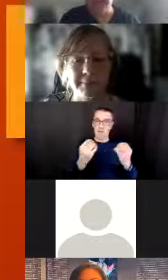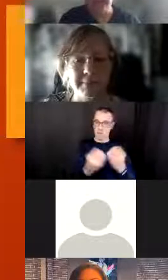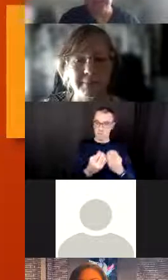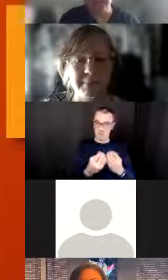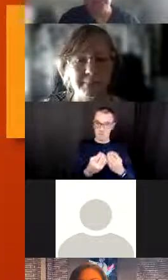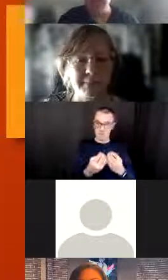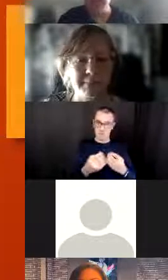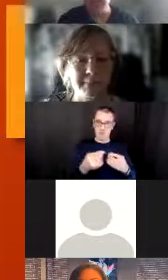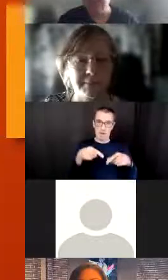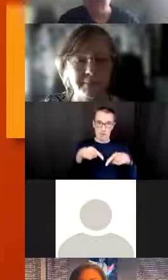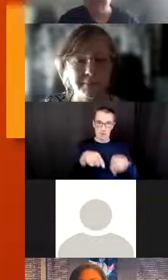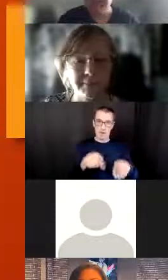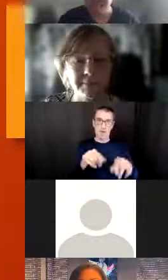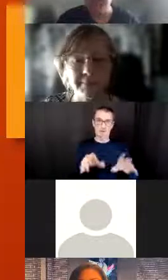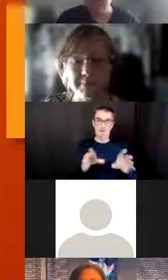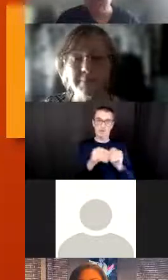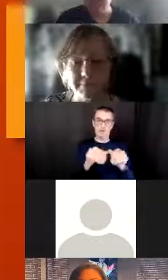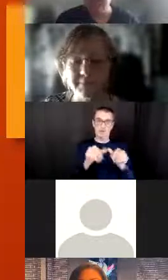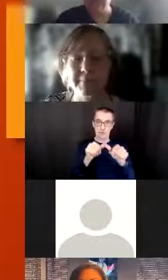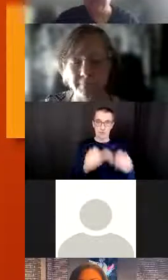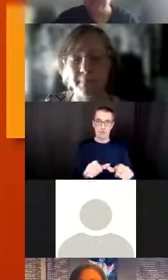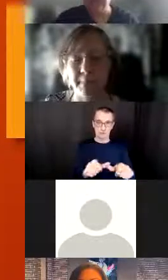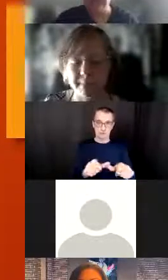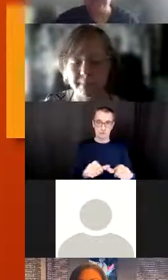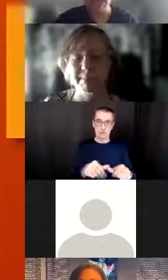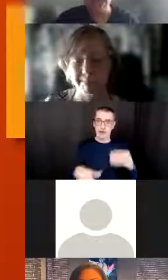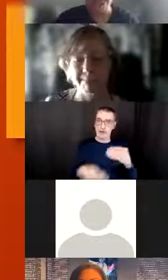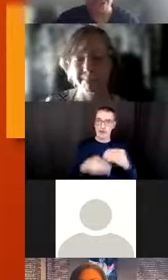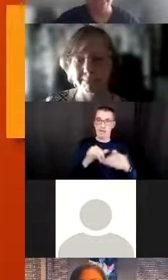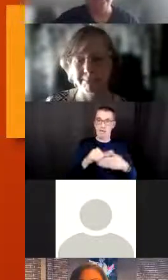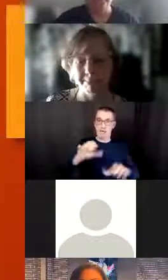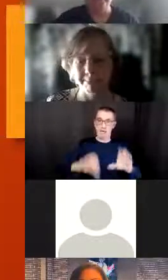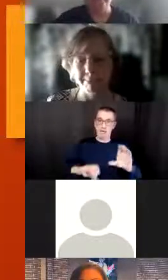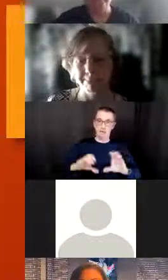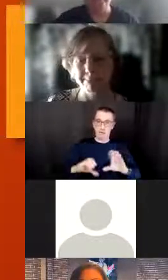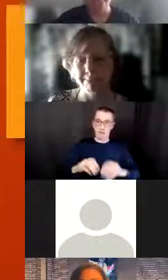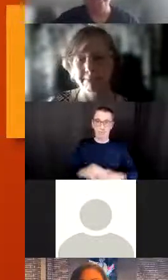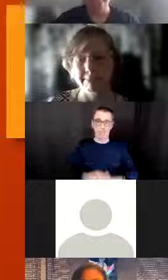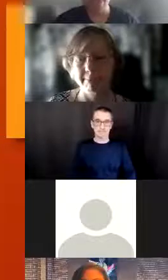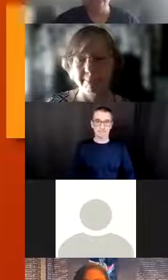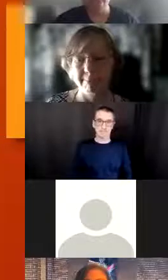as this session continues. Just add them to the chat.